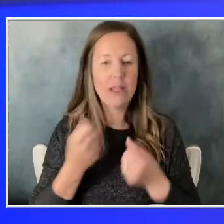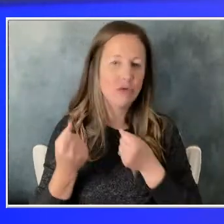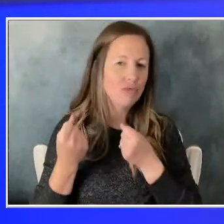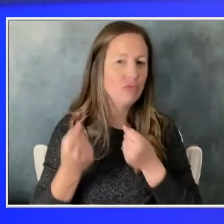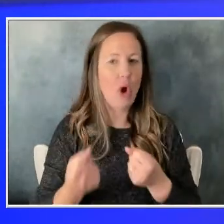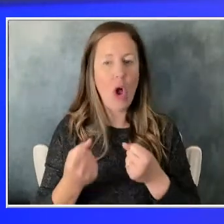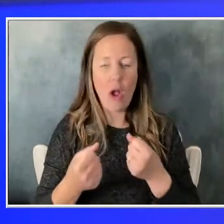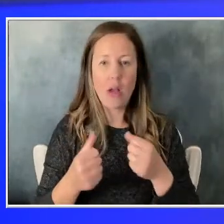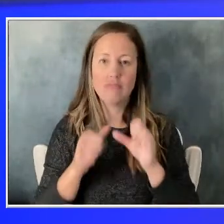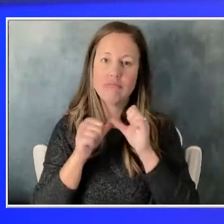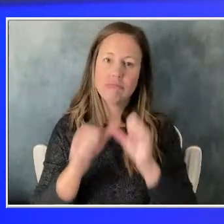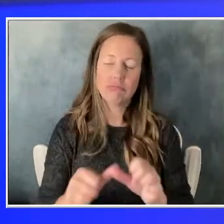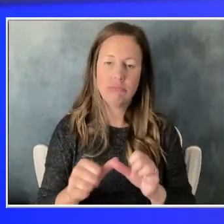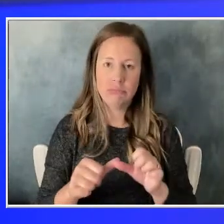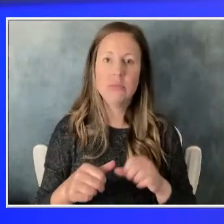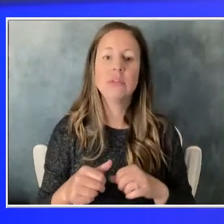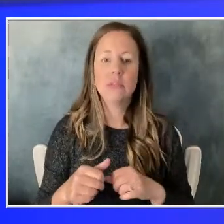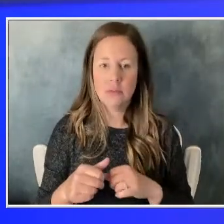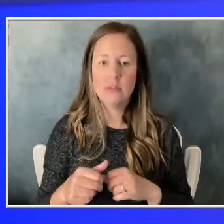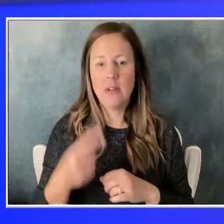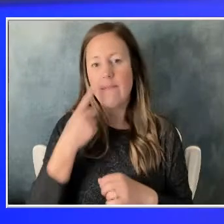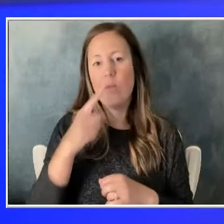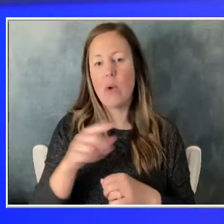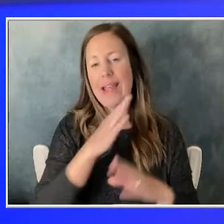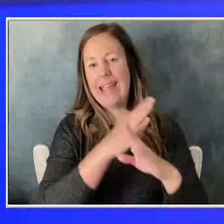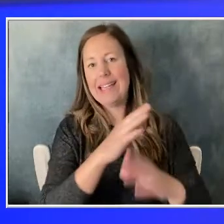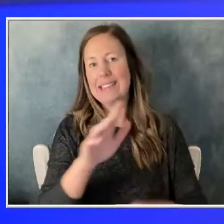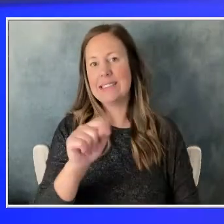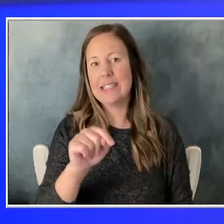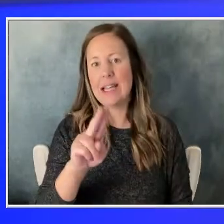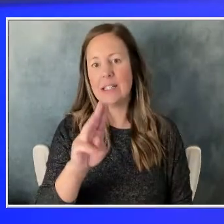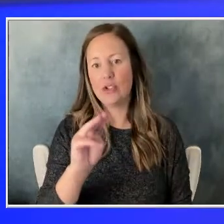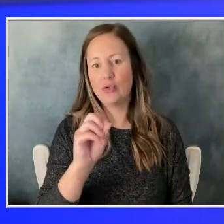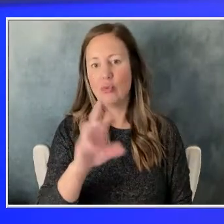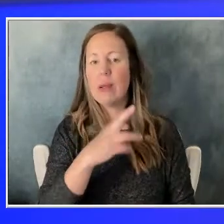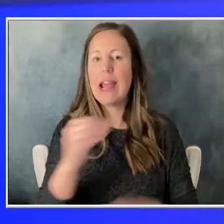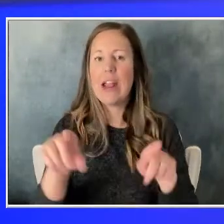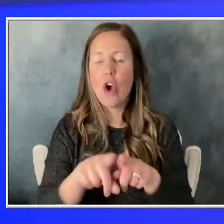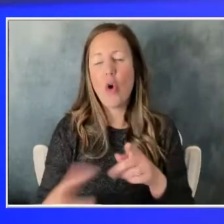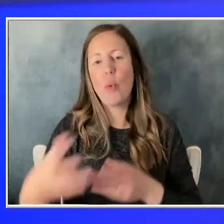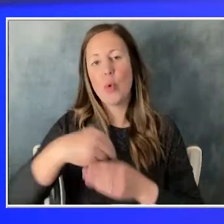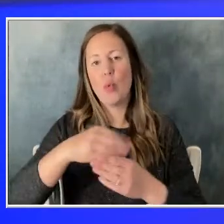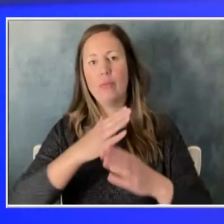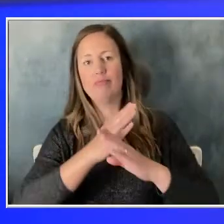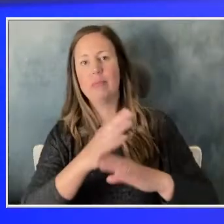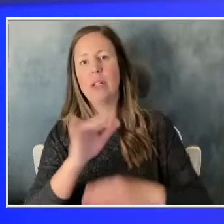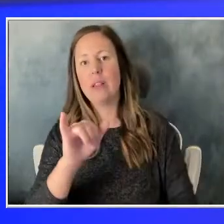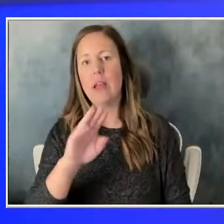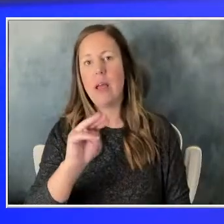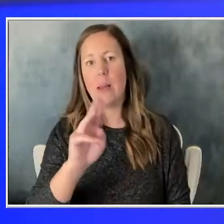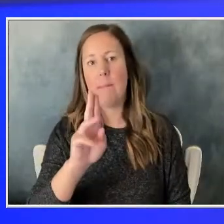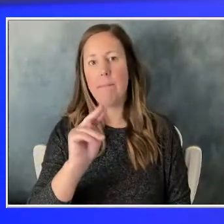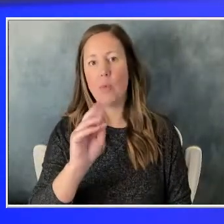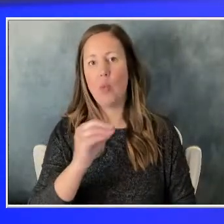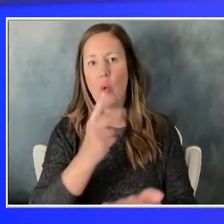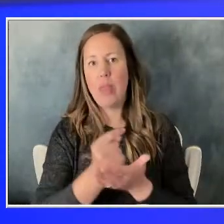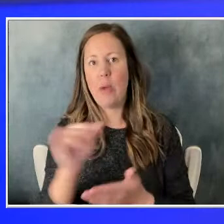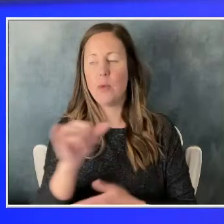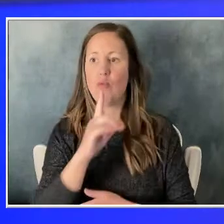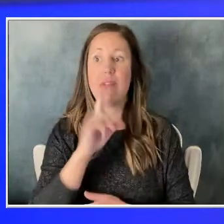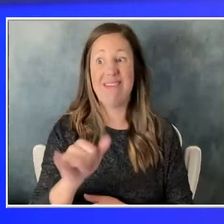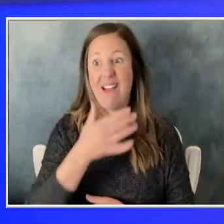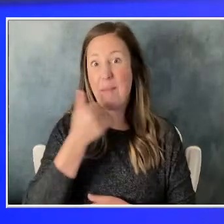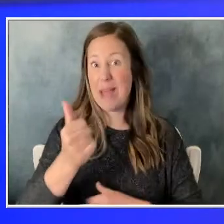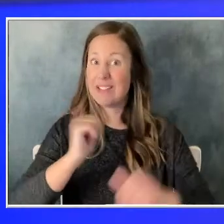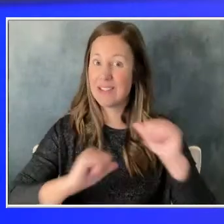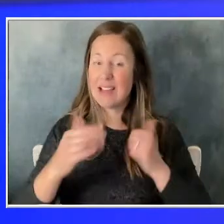for anti-tumor, and including immunotherapy, which is the best science today we have today up front the surgery,